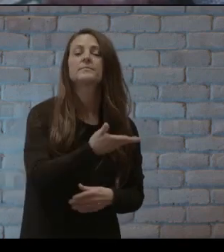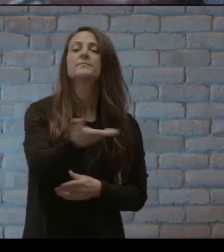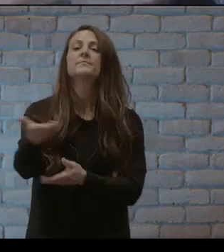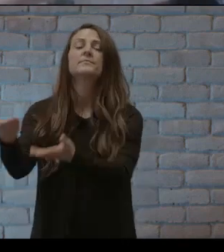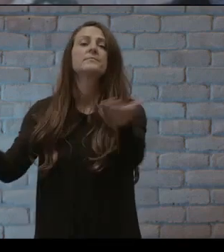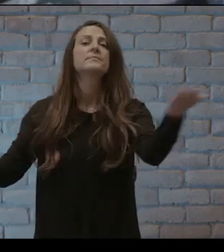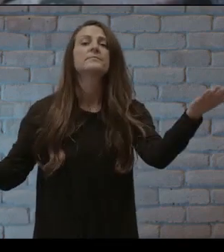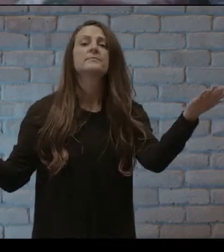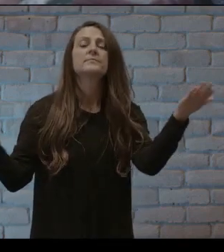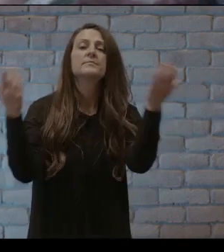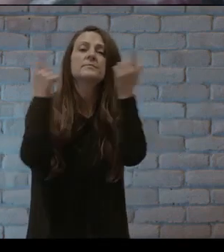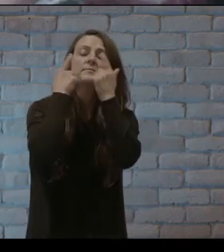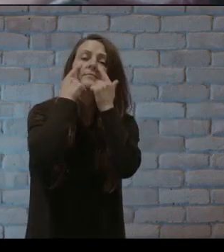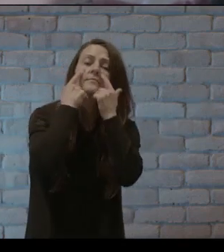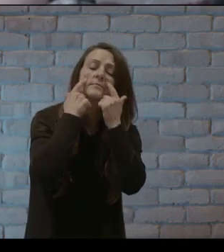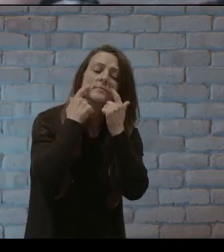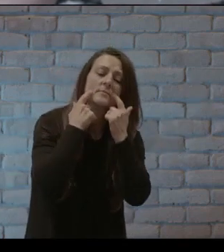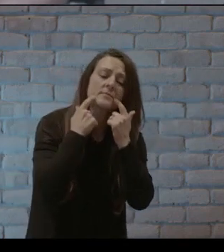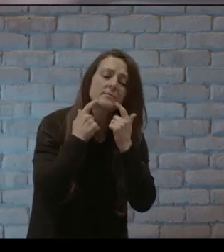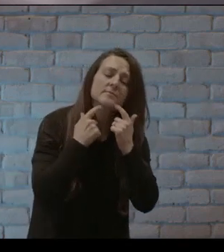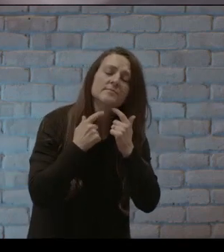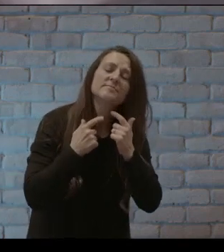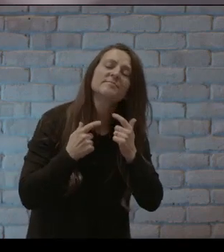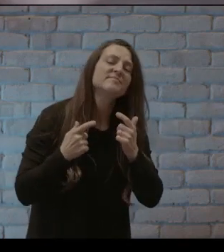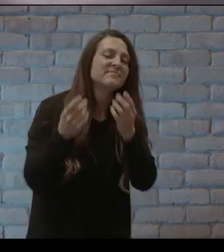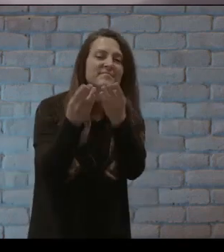Children, weep no more.